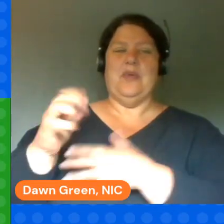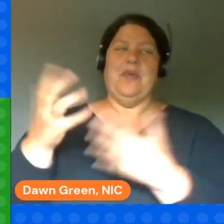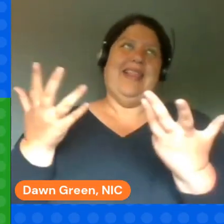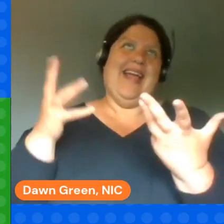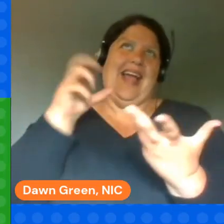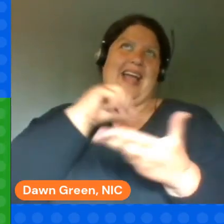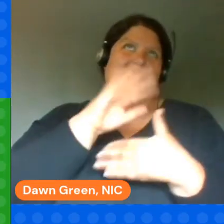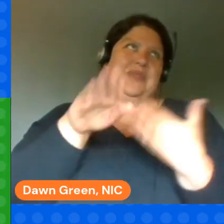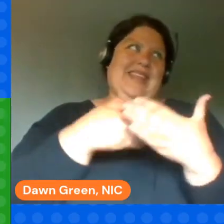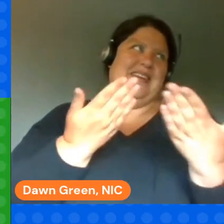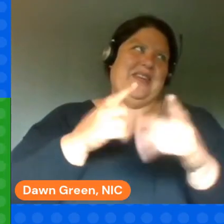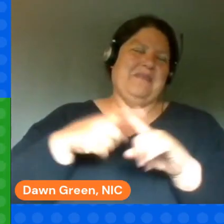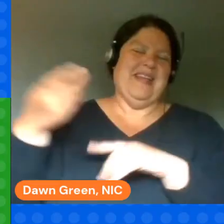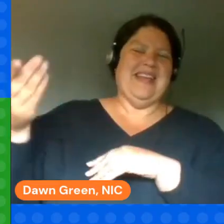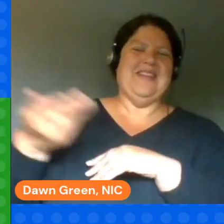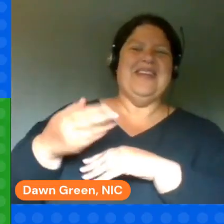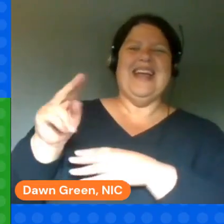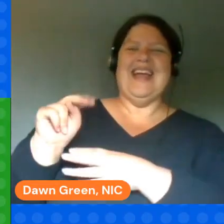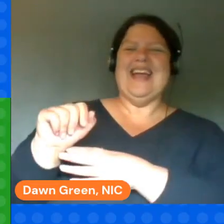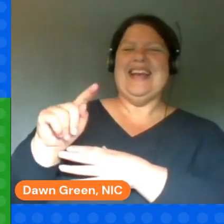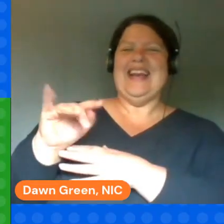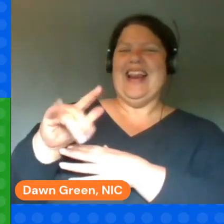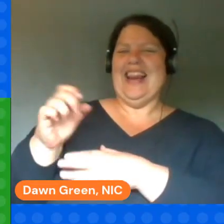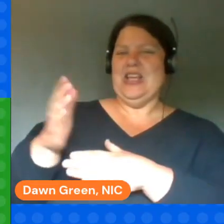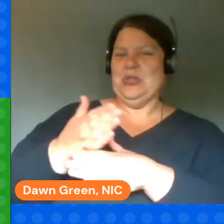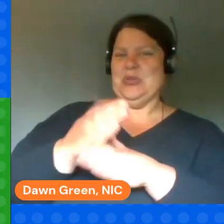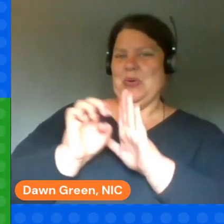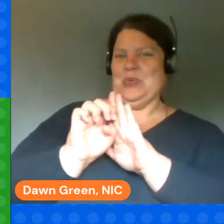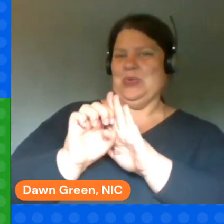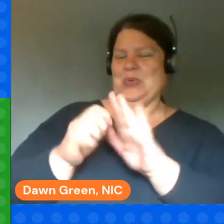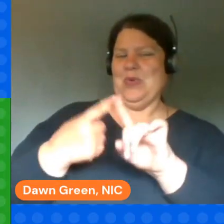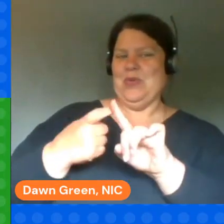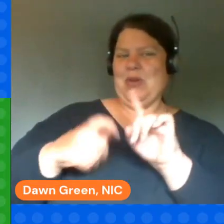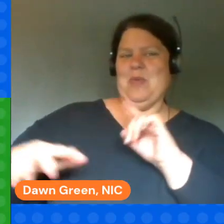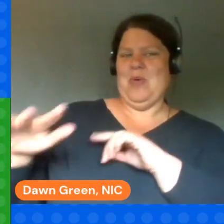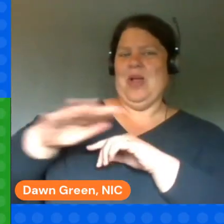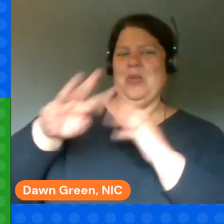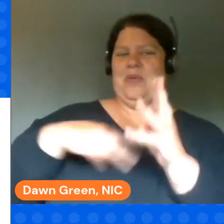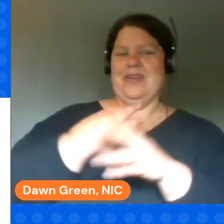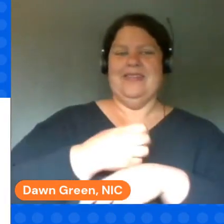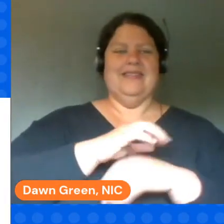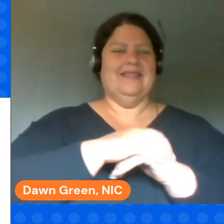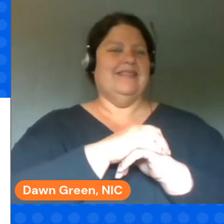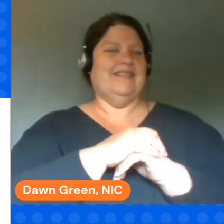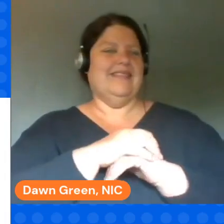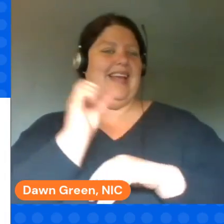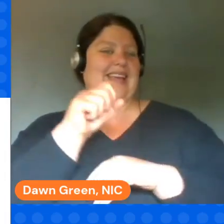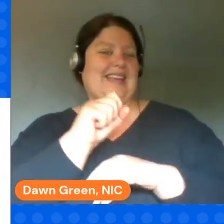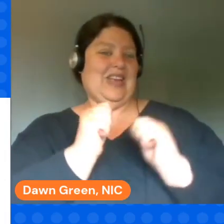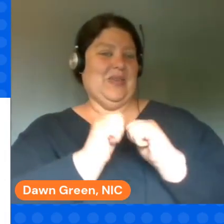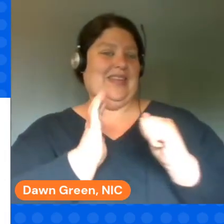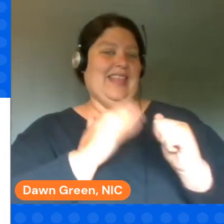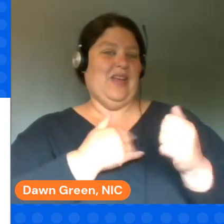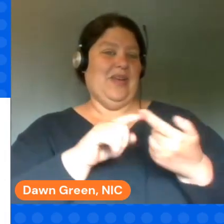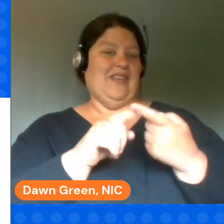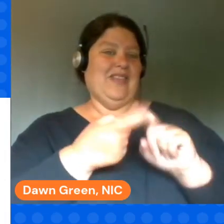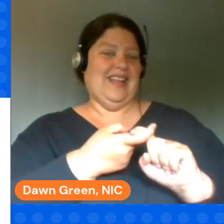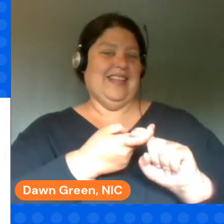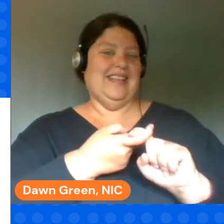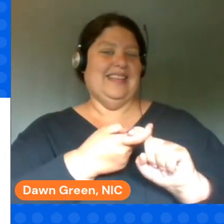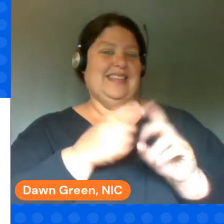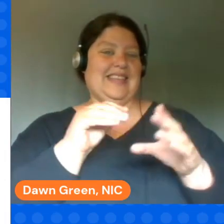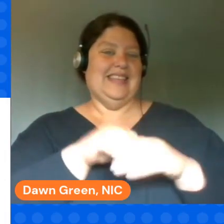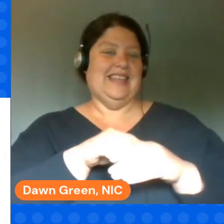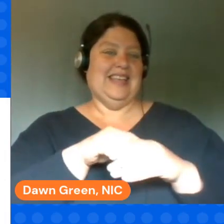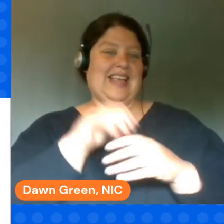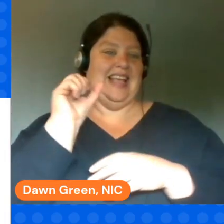but I'm going to invite Natalie to share an example from around the world. Yeah, we were with our friends in South